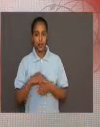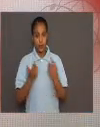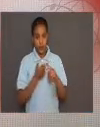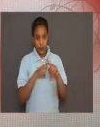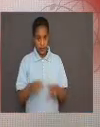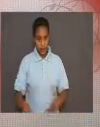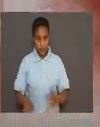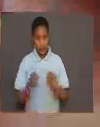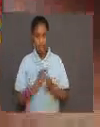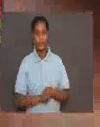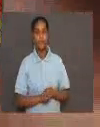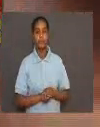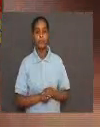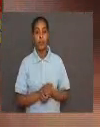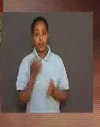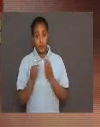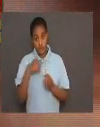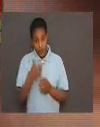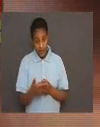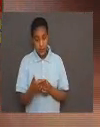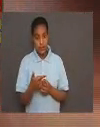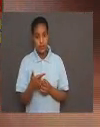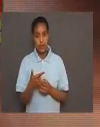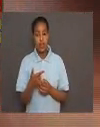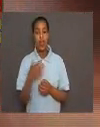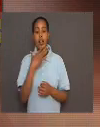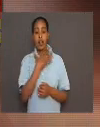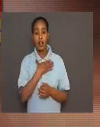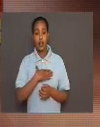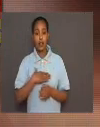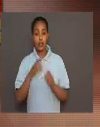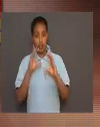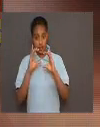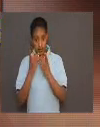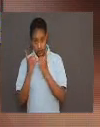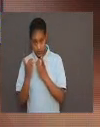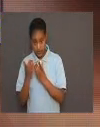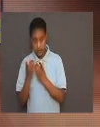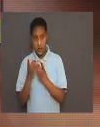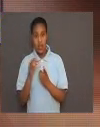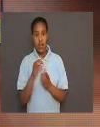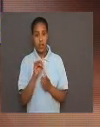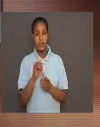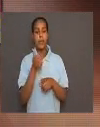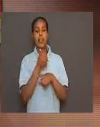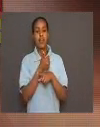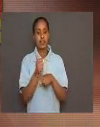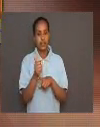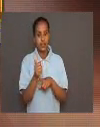Welcome back, students. If you said that elements are classified as